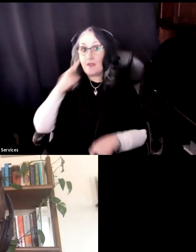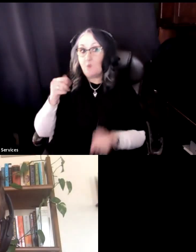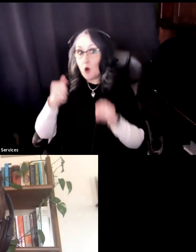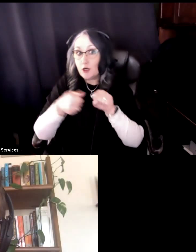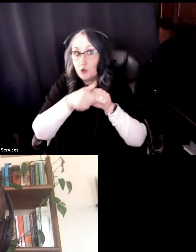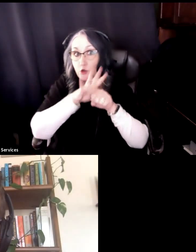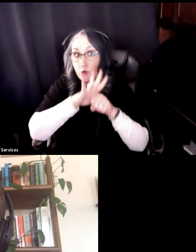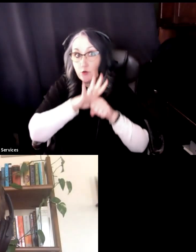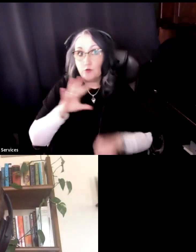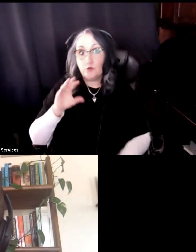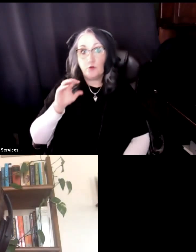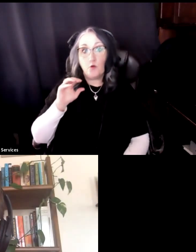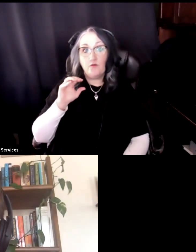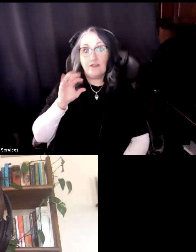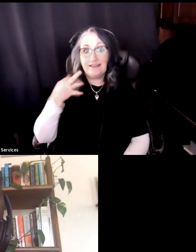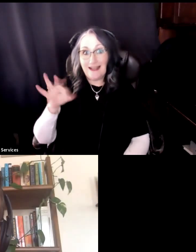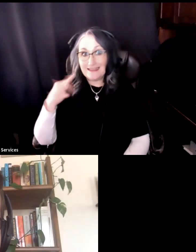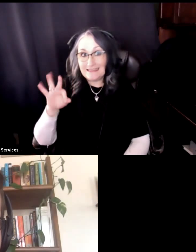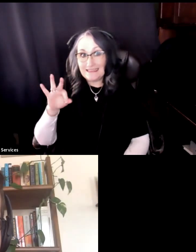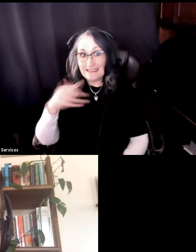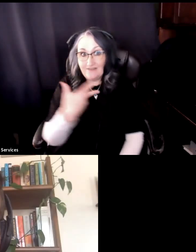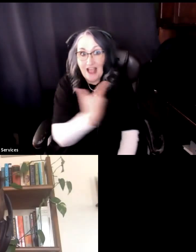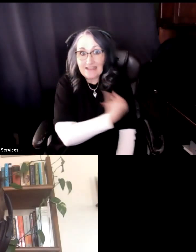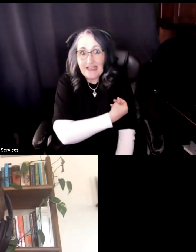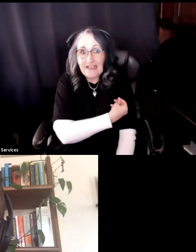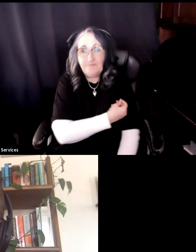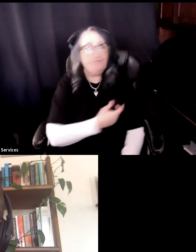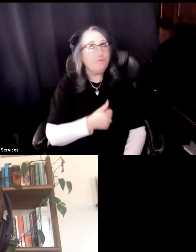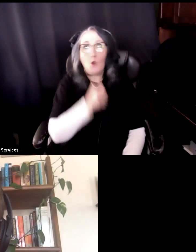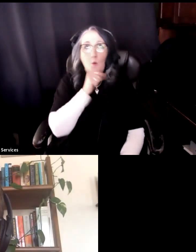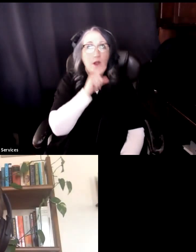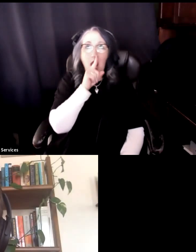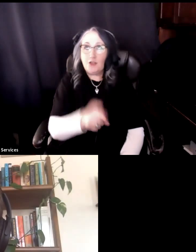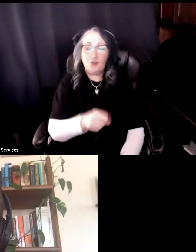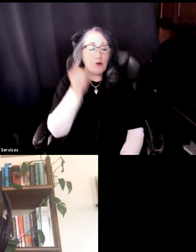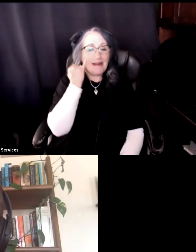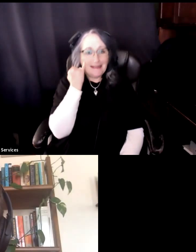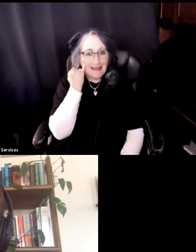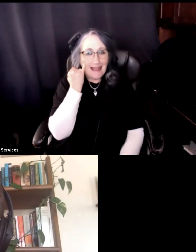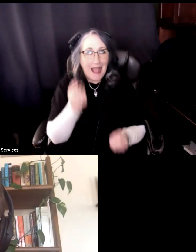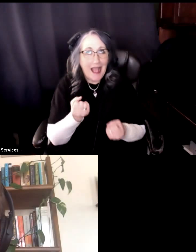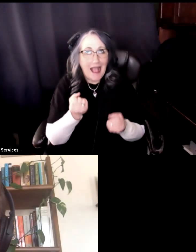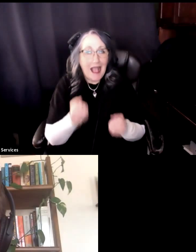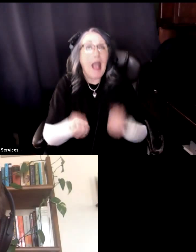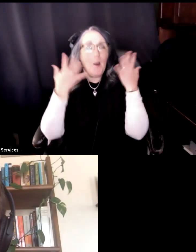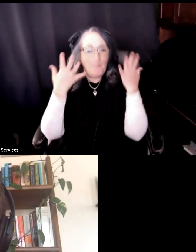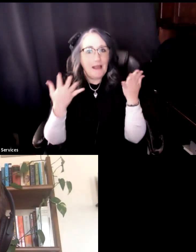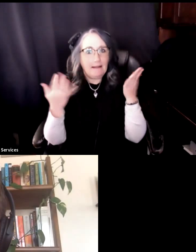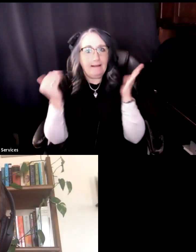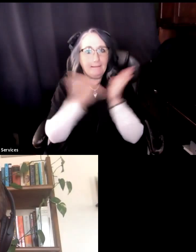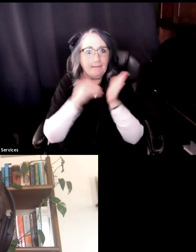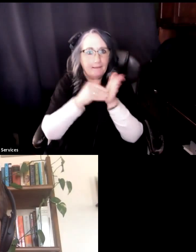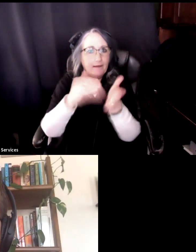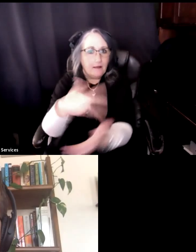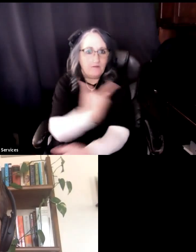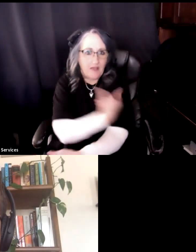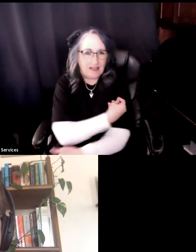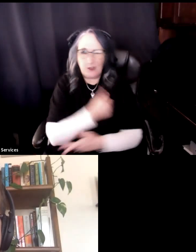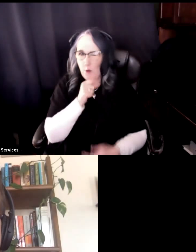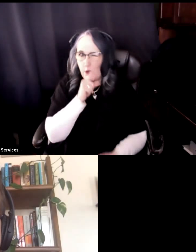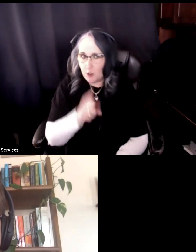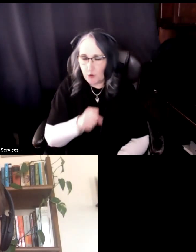about how frequently you will need to be vaccinated. What we do know is that for those